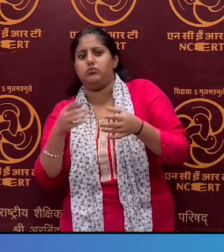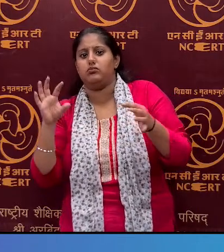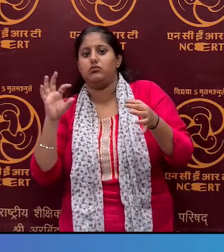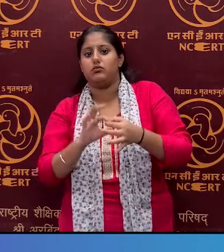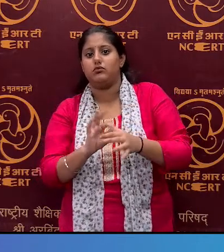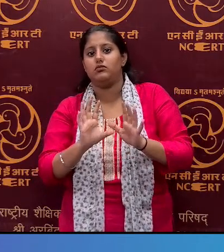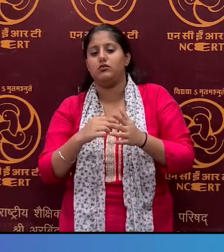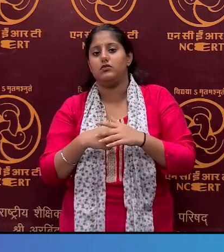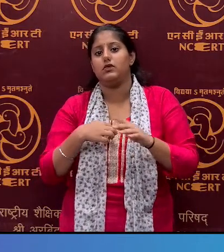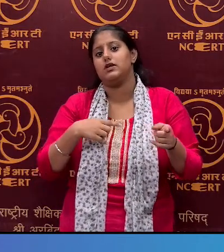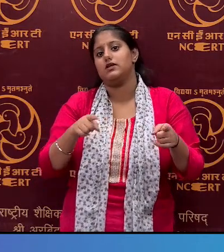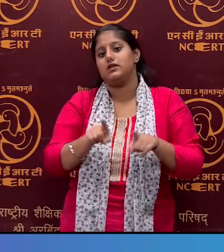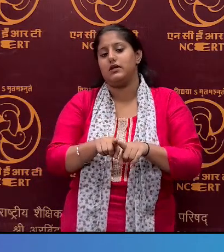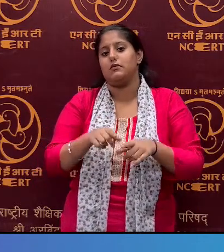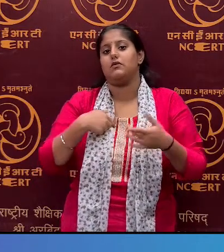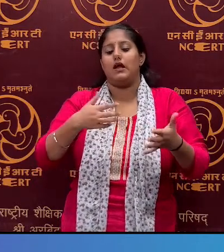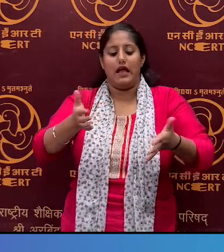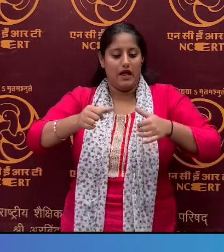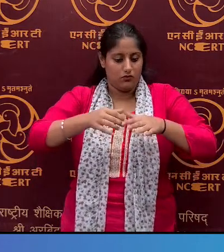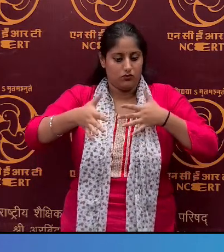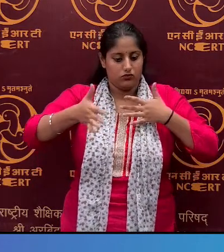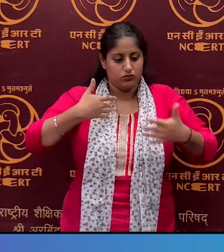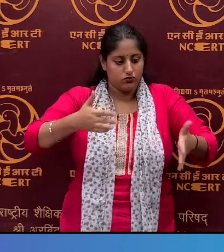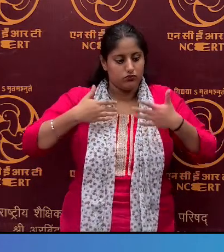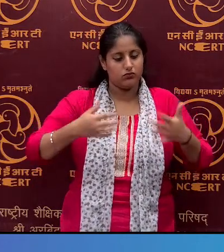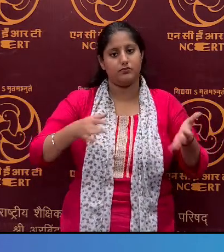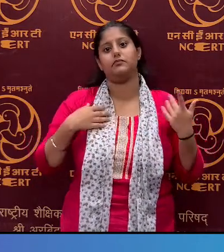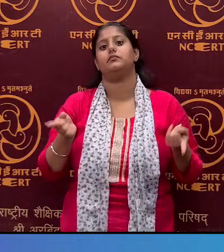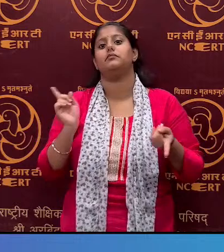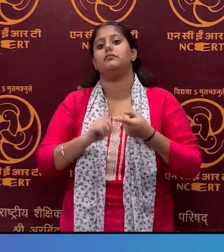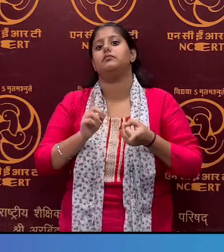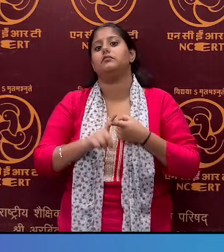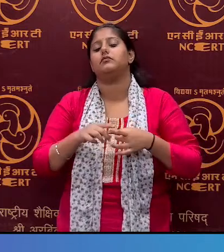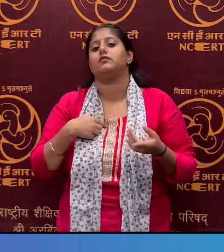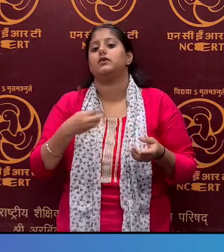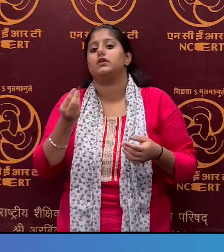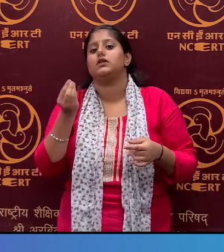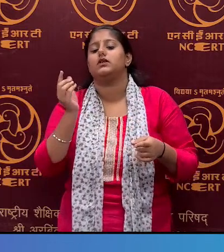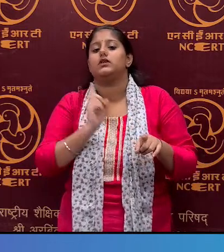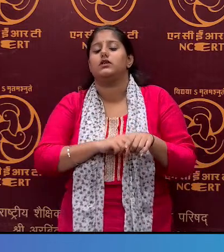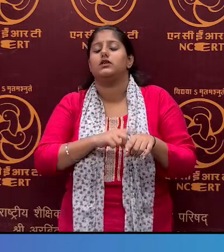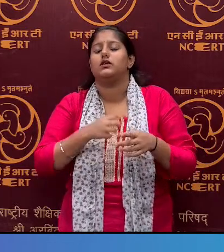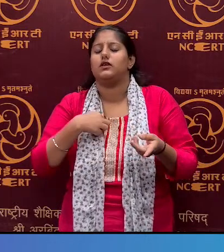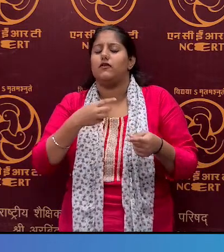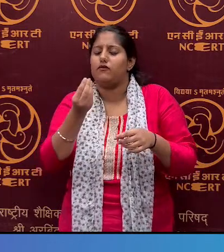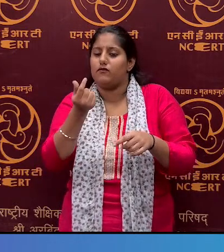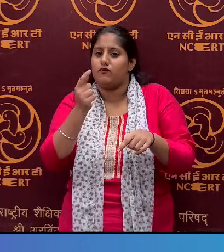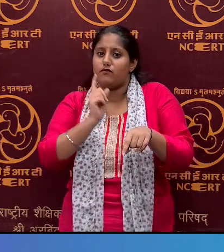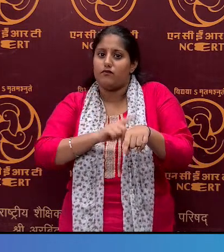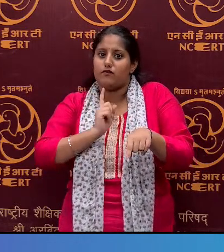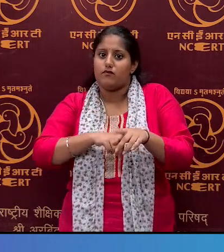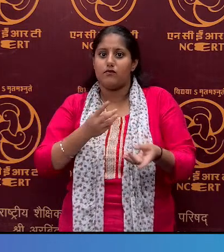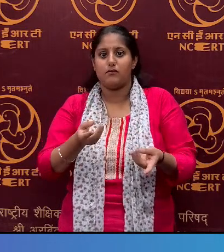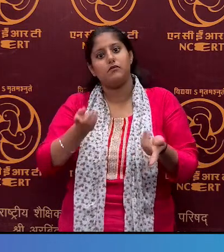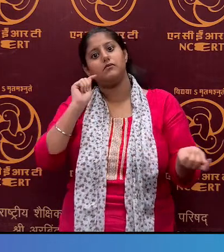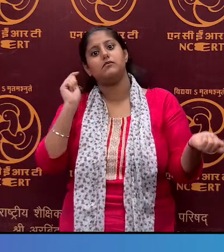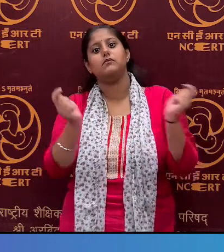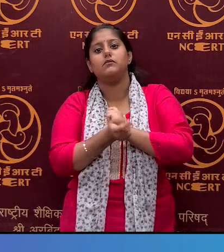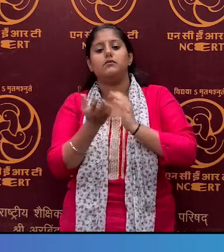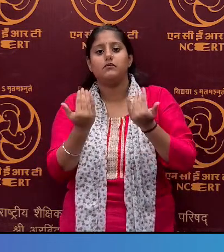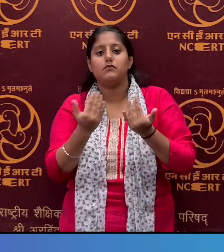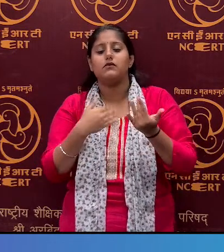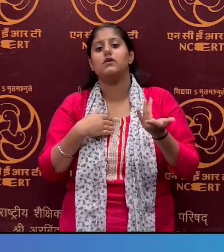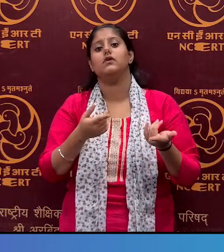hour-to-hour atmospheric conditions. Weather is something which can be changed within few minutes or within hour,